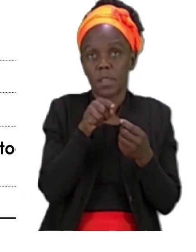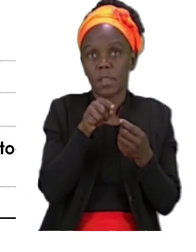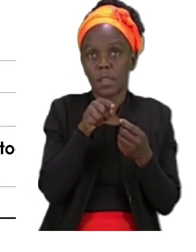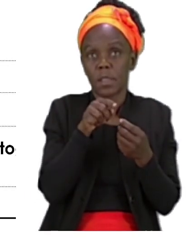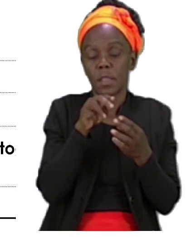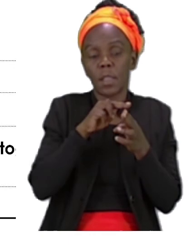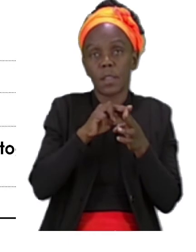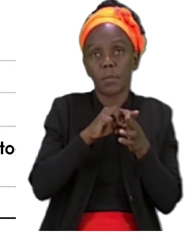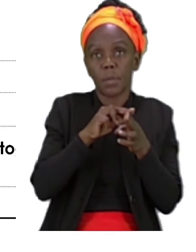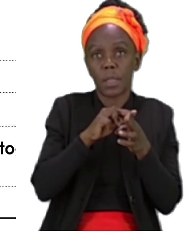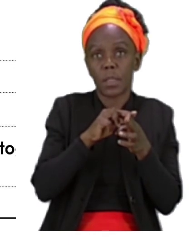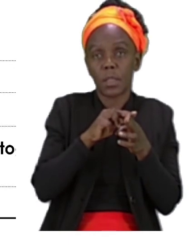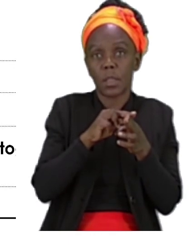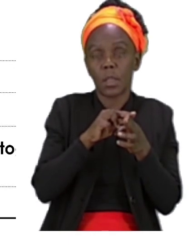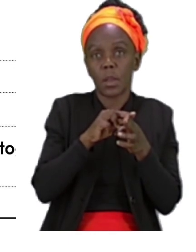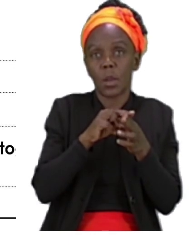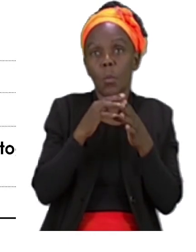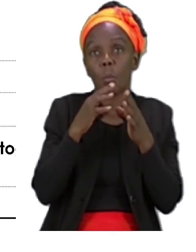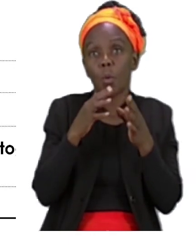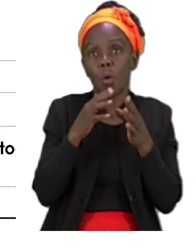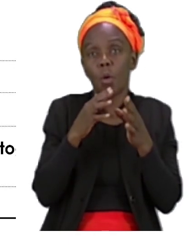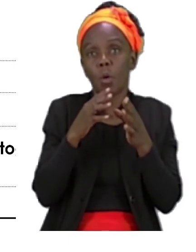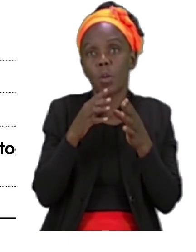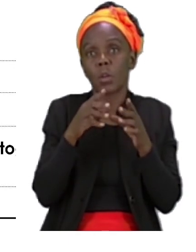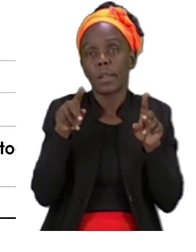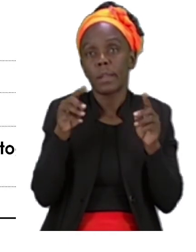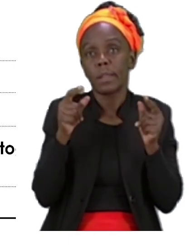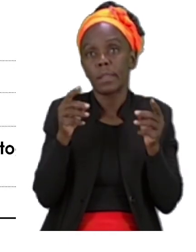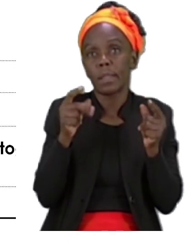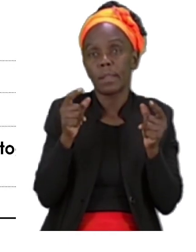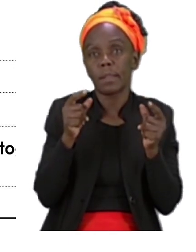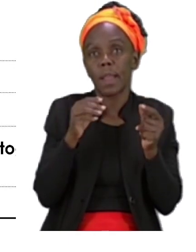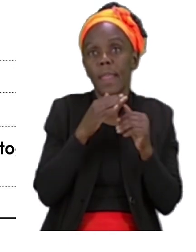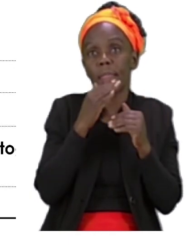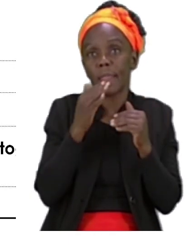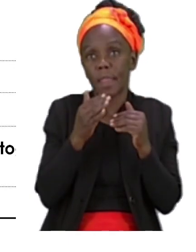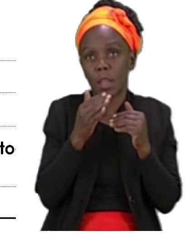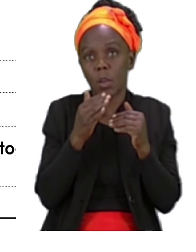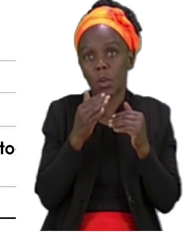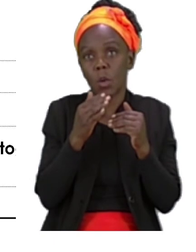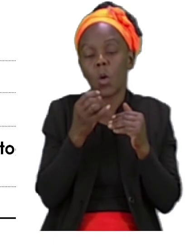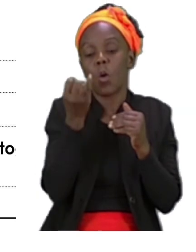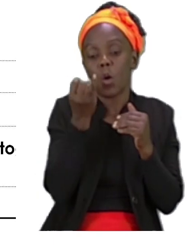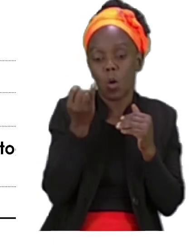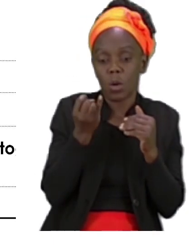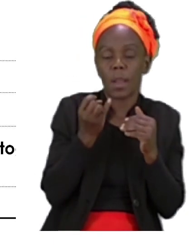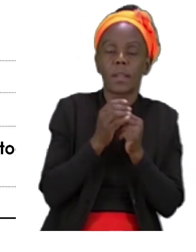on dance than art? How much money did she